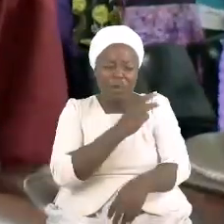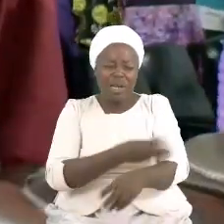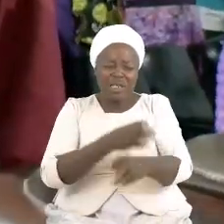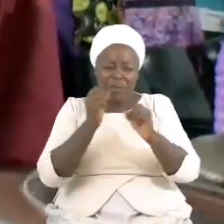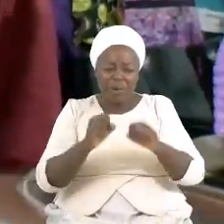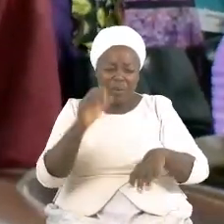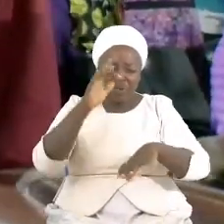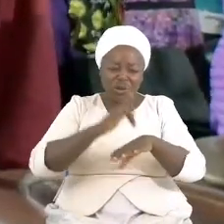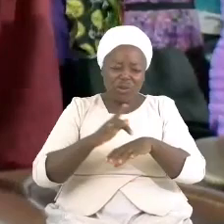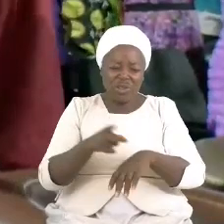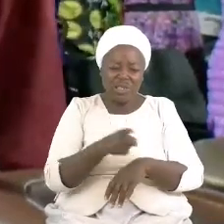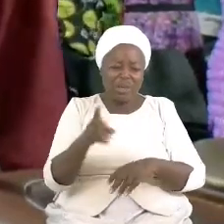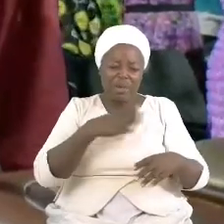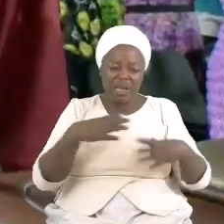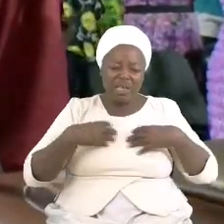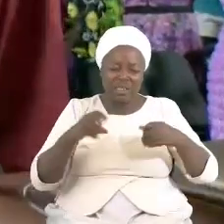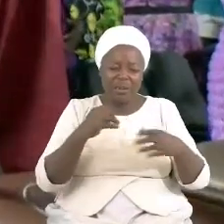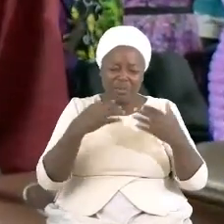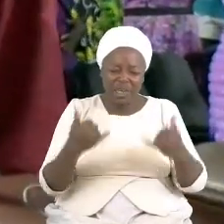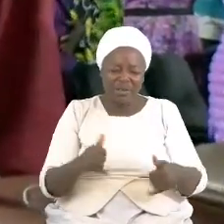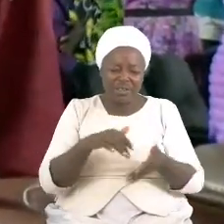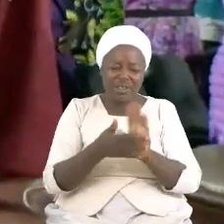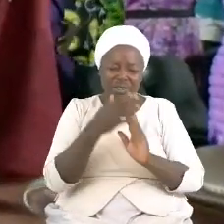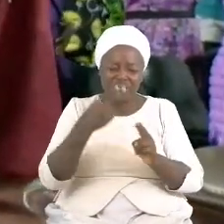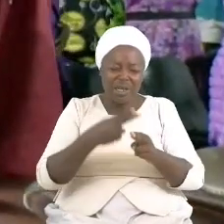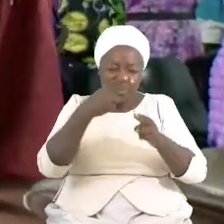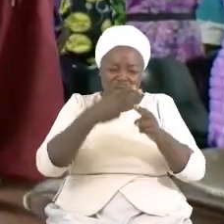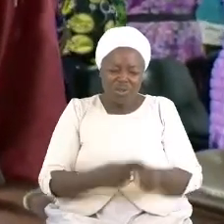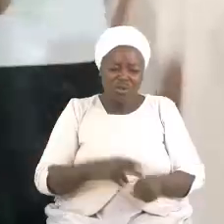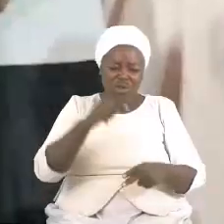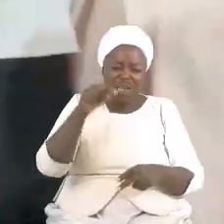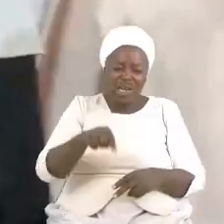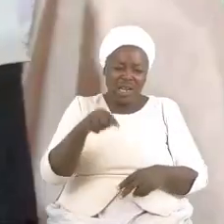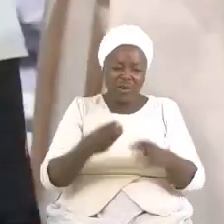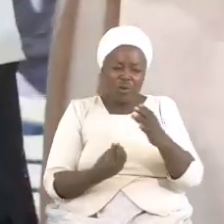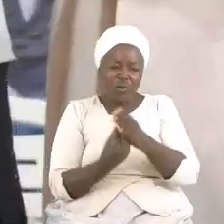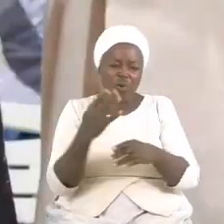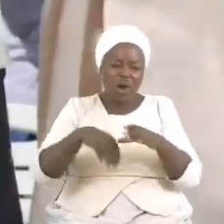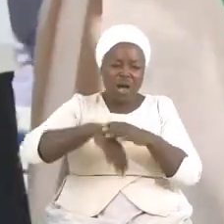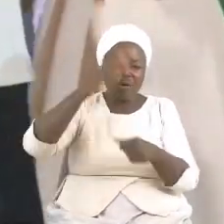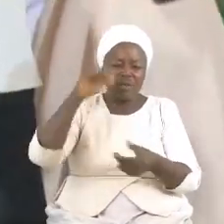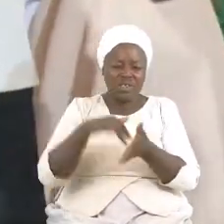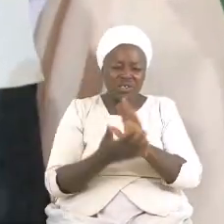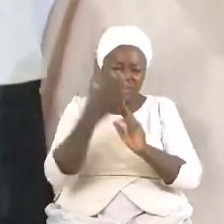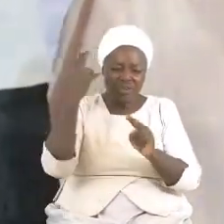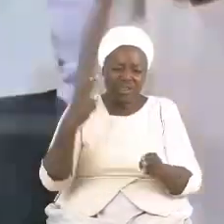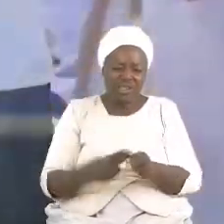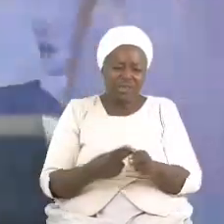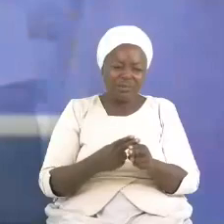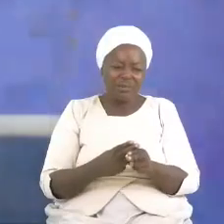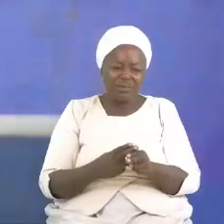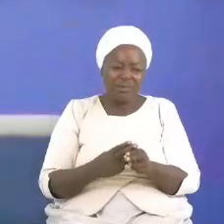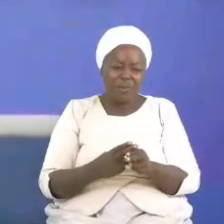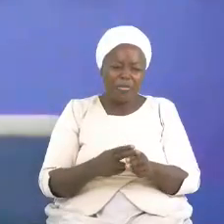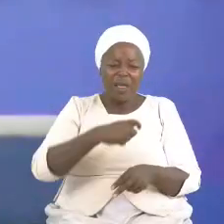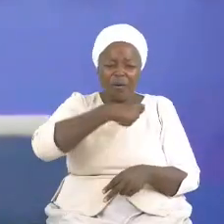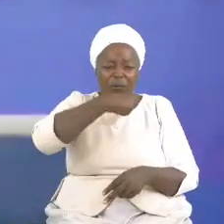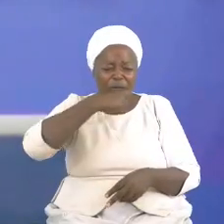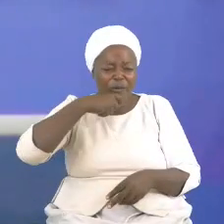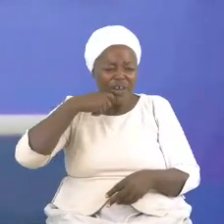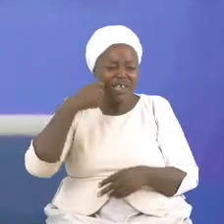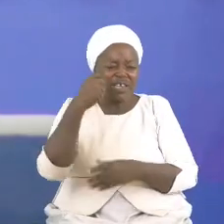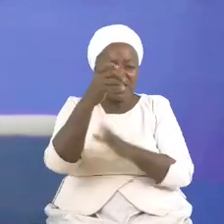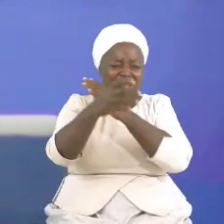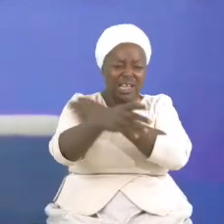now. Short leg, grow out in Jesus' name. Withered hand, be made